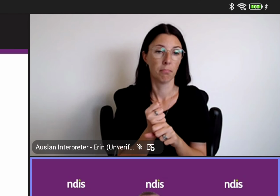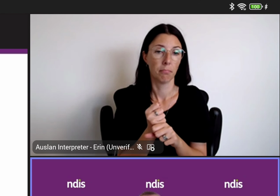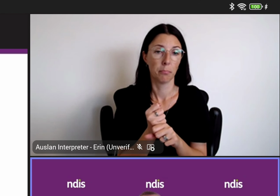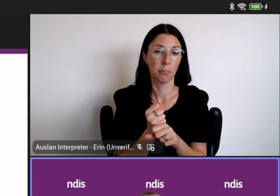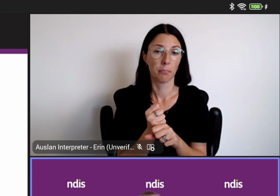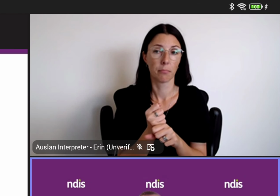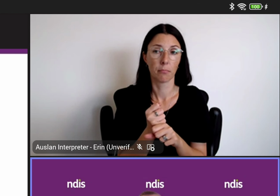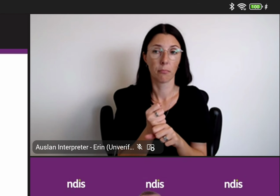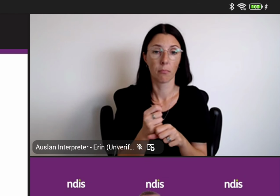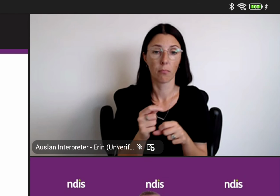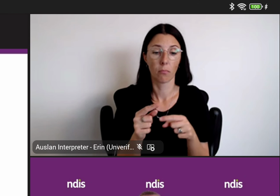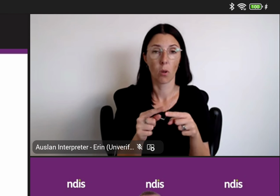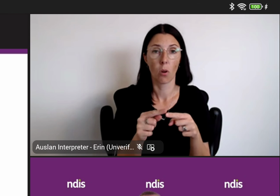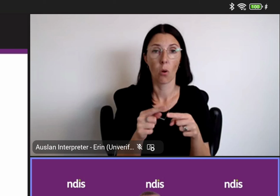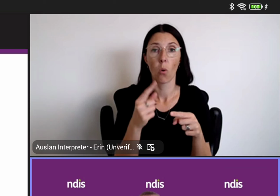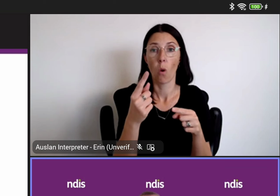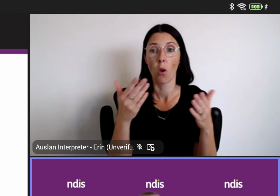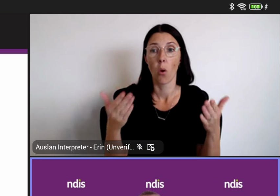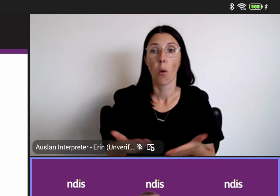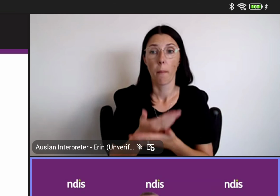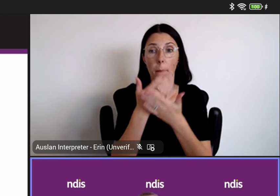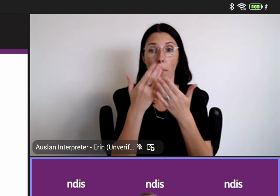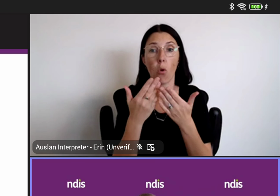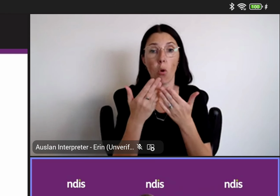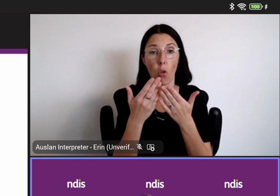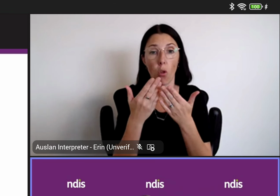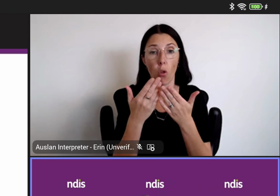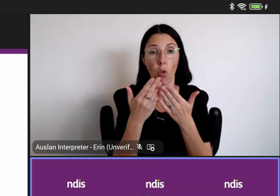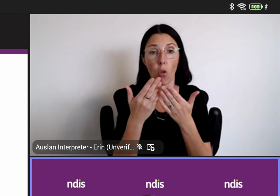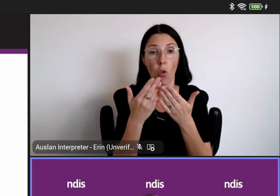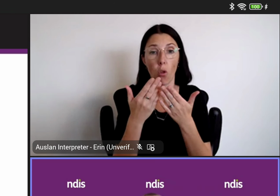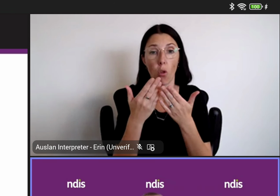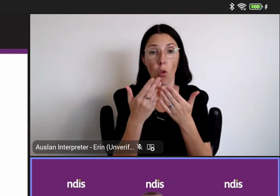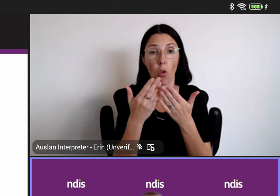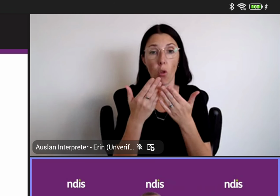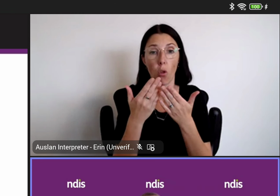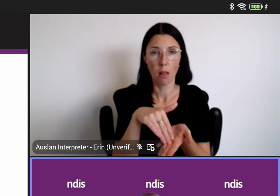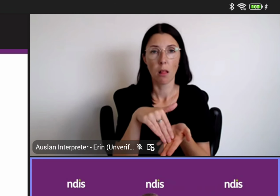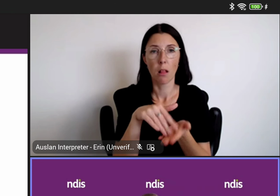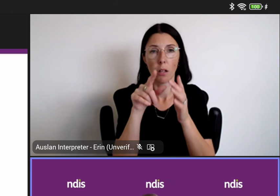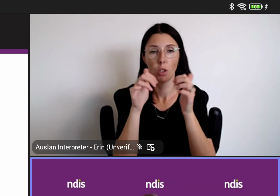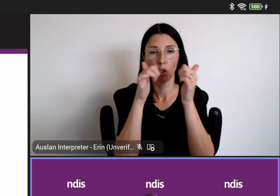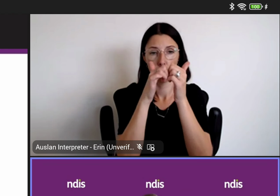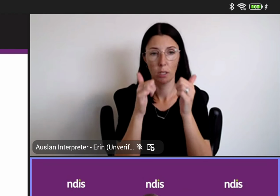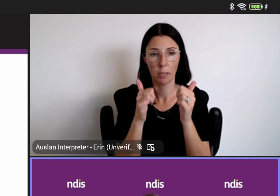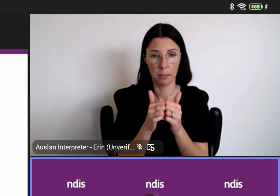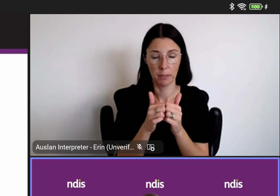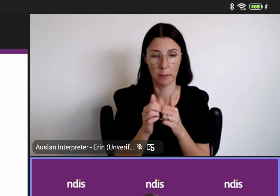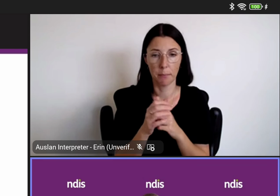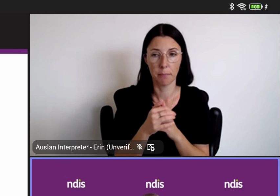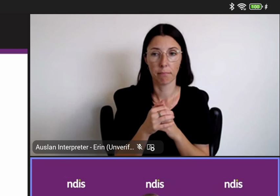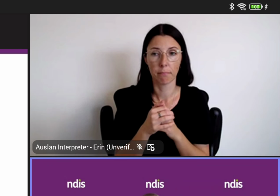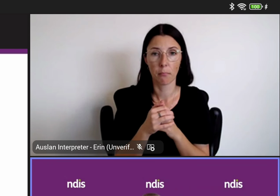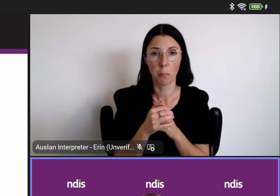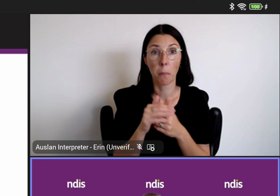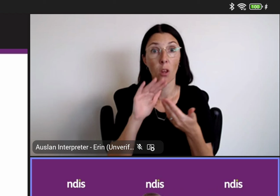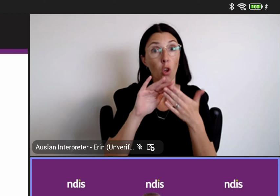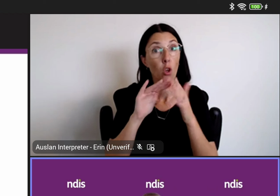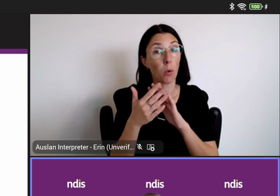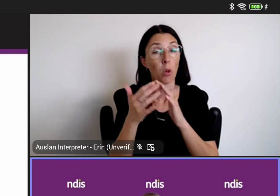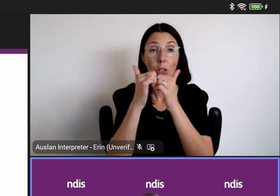one birth or arrival document, and to using community documents such as a bank